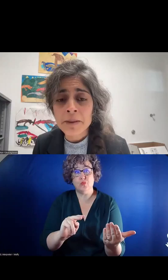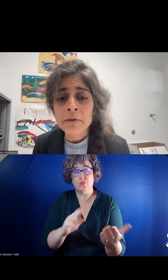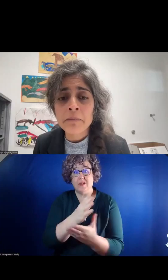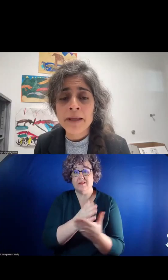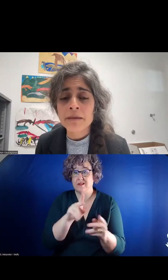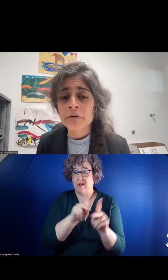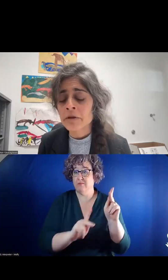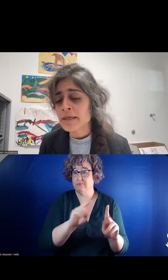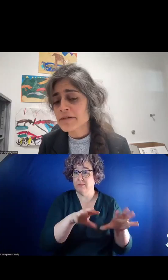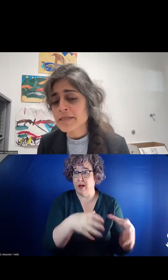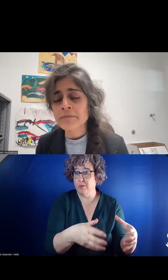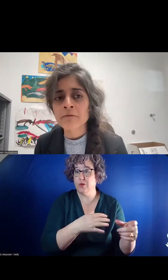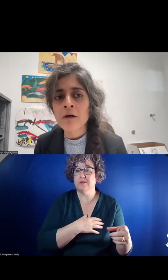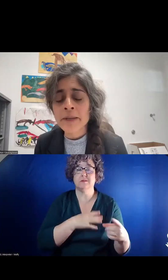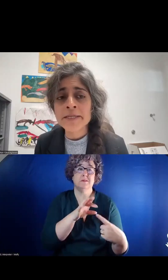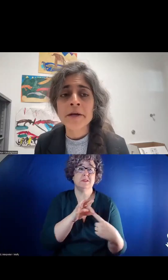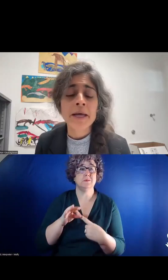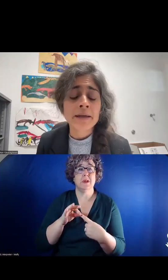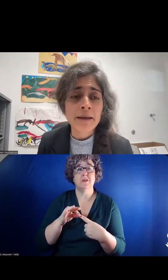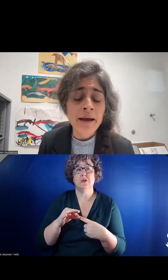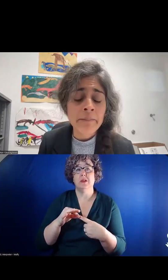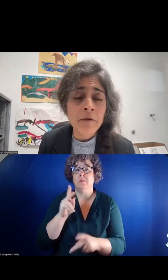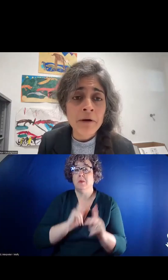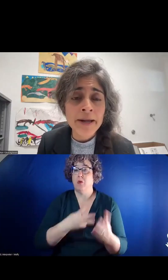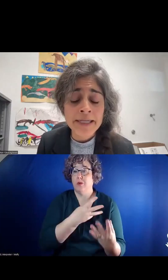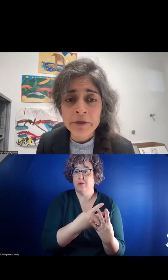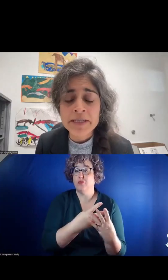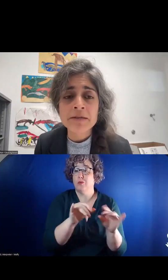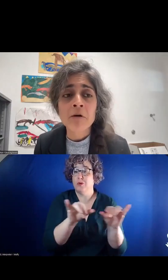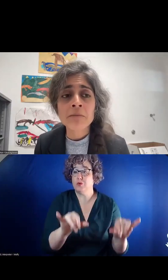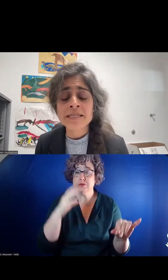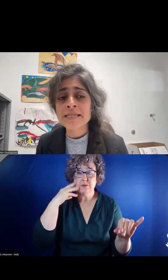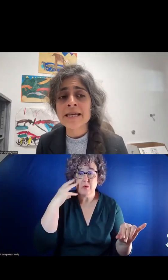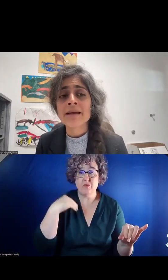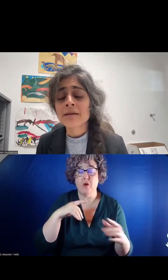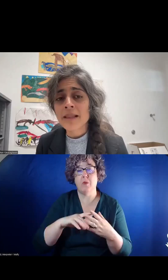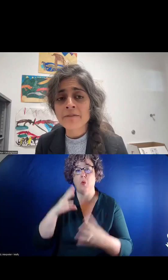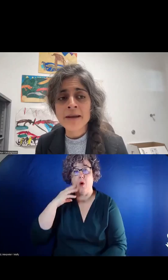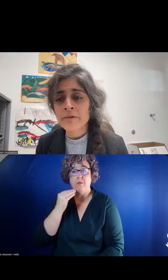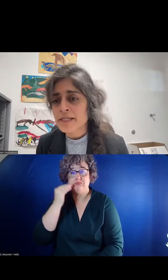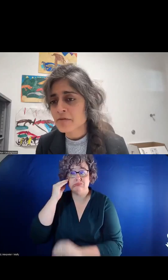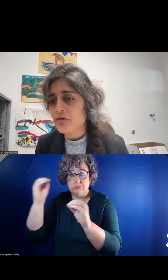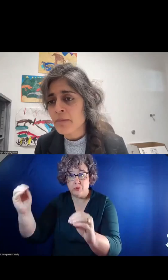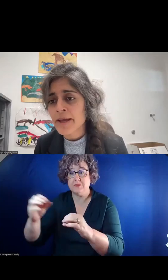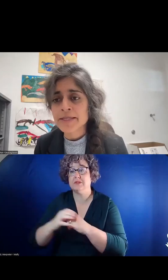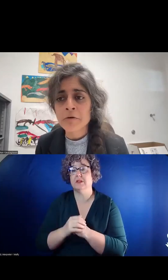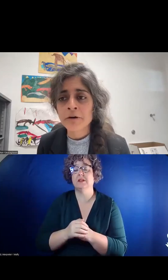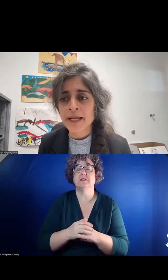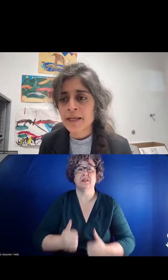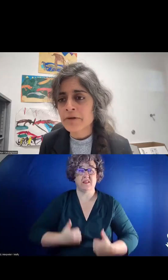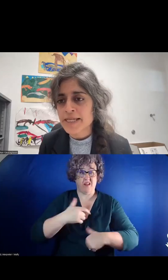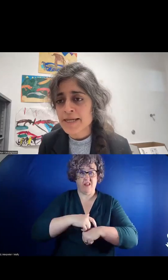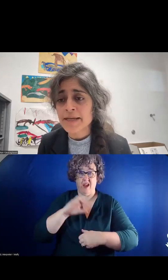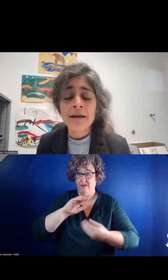including people with criminal legal system involvement and, or experiences of homelessness, the lifetime rates of trauma is